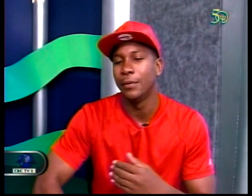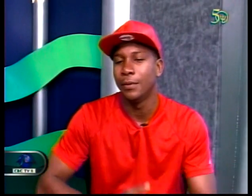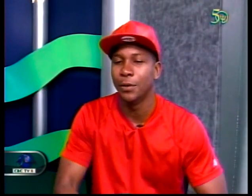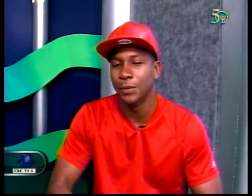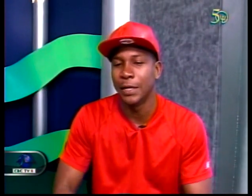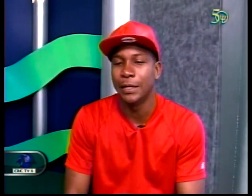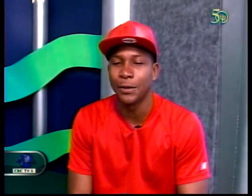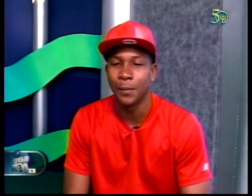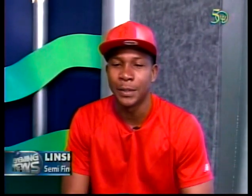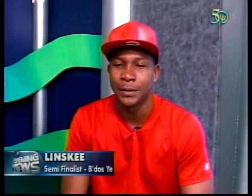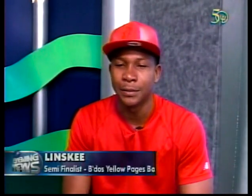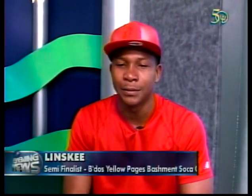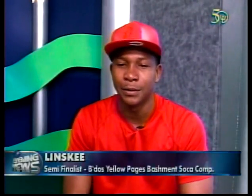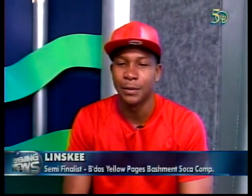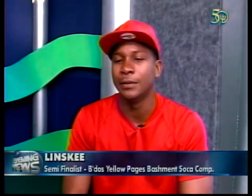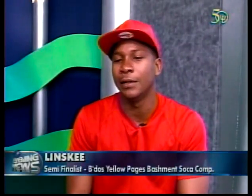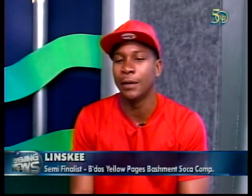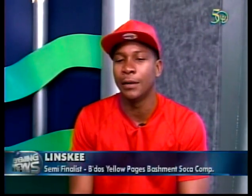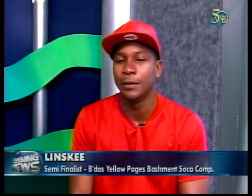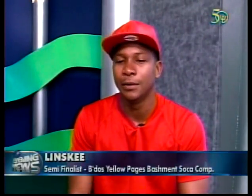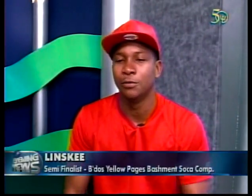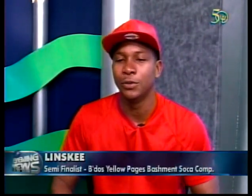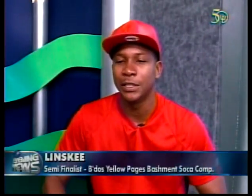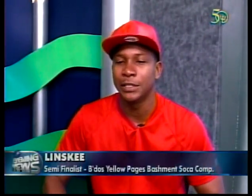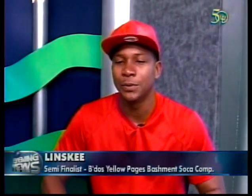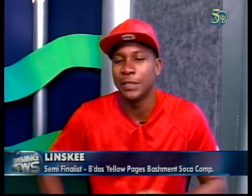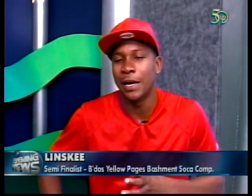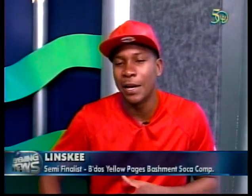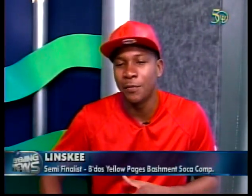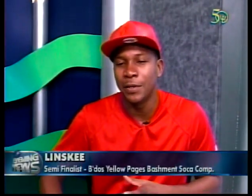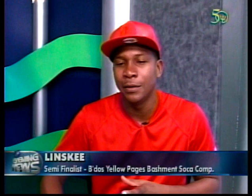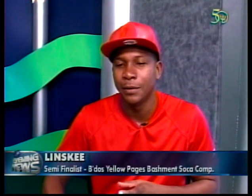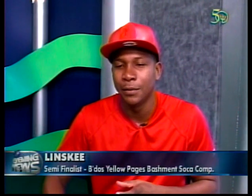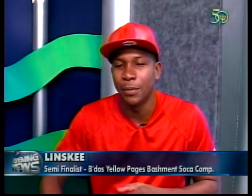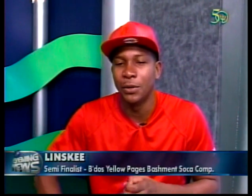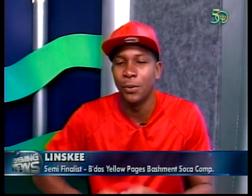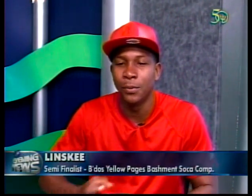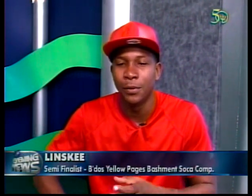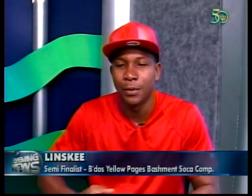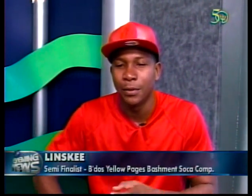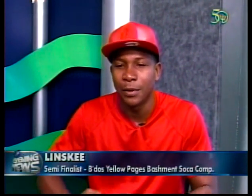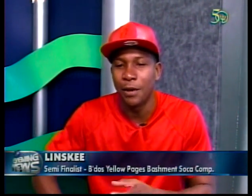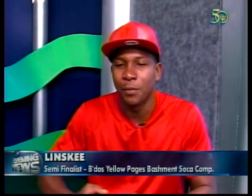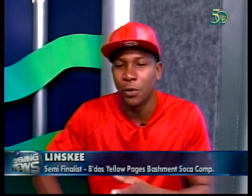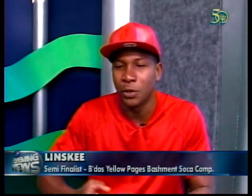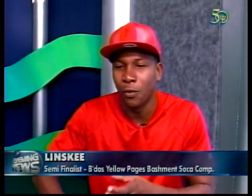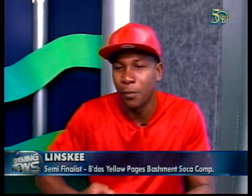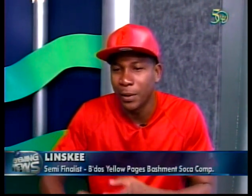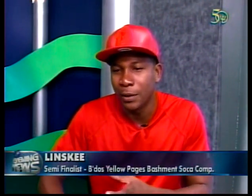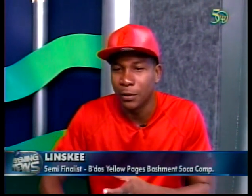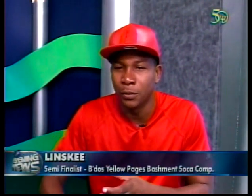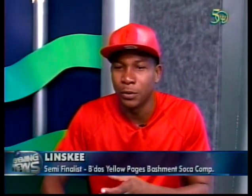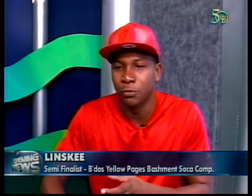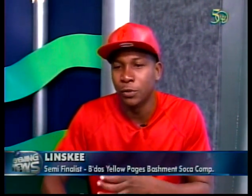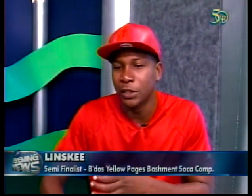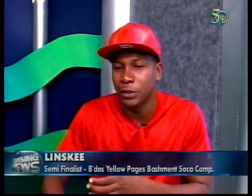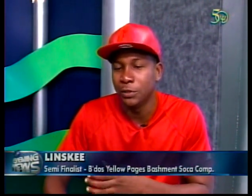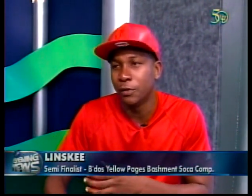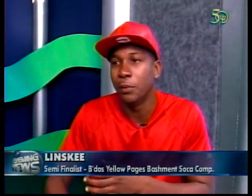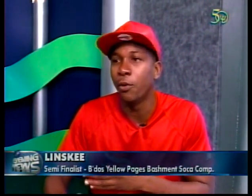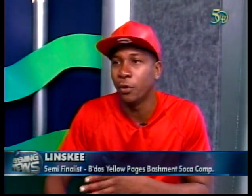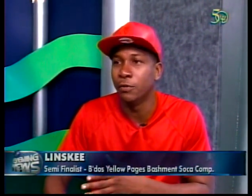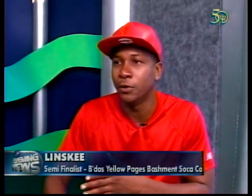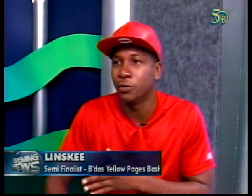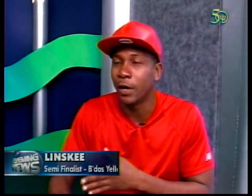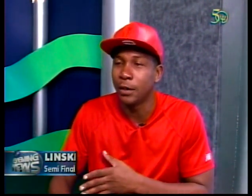Before, it was ending competition. It don't take that the rotation was that heavy, but now everybody on panic and know your rotation